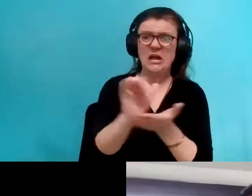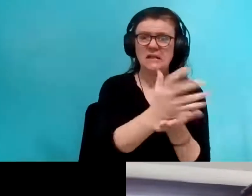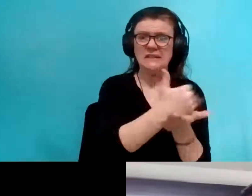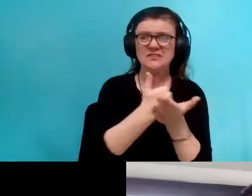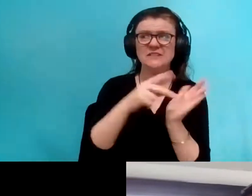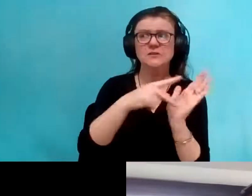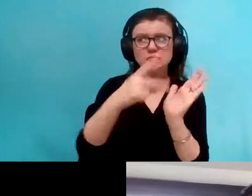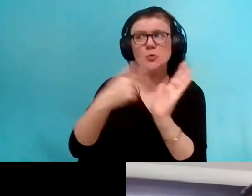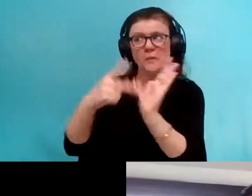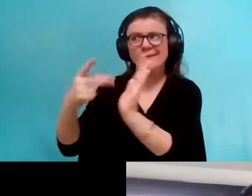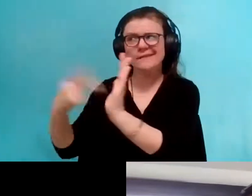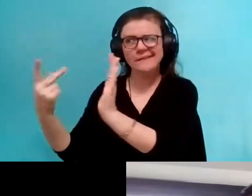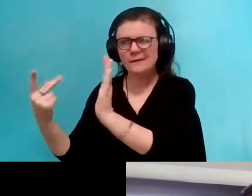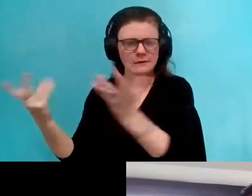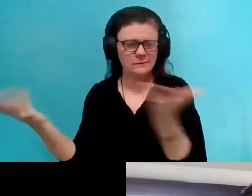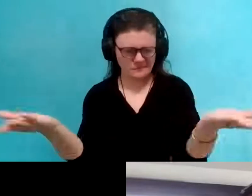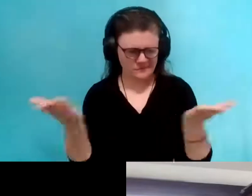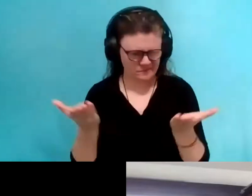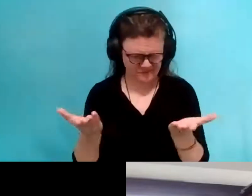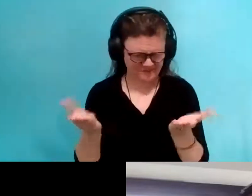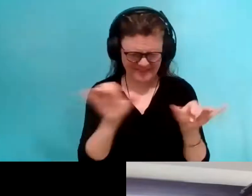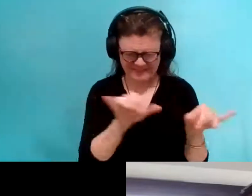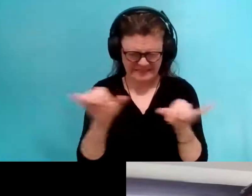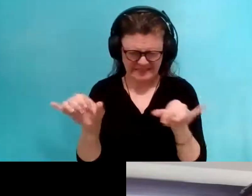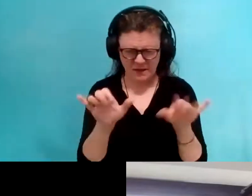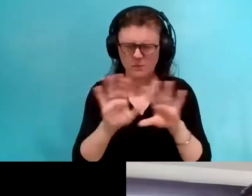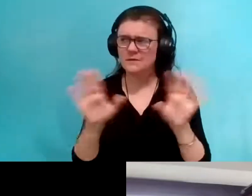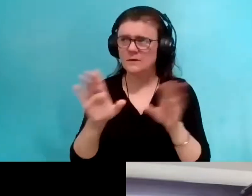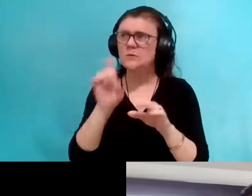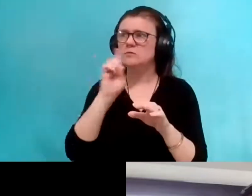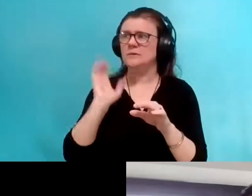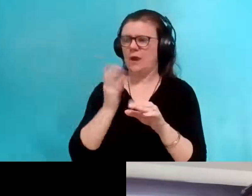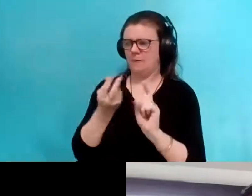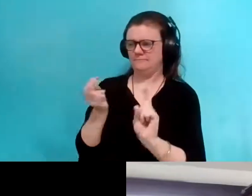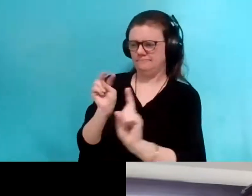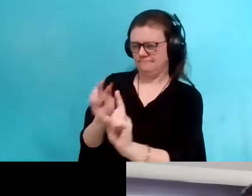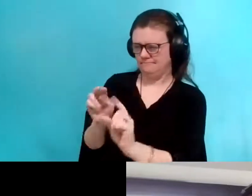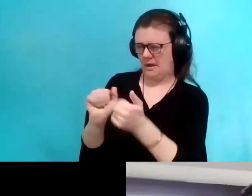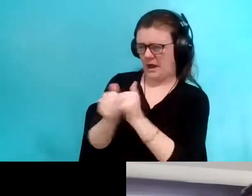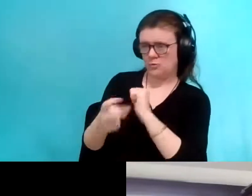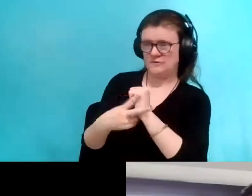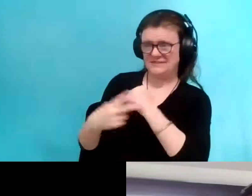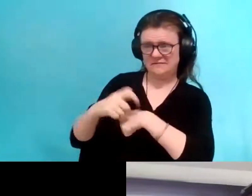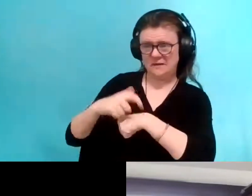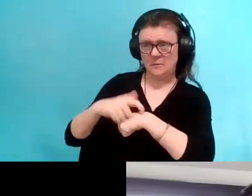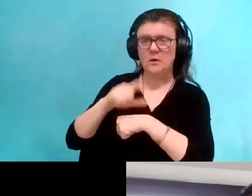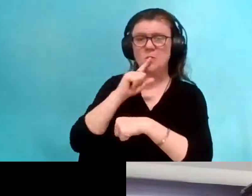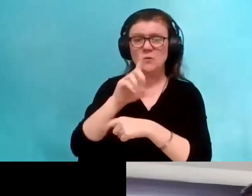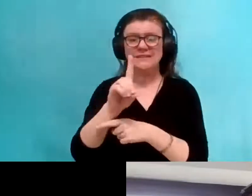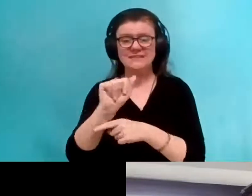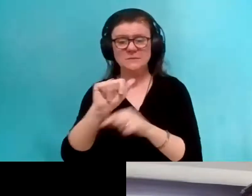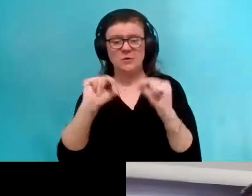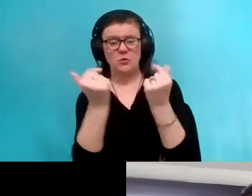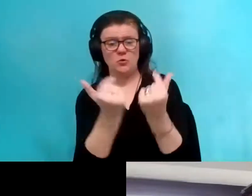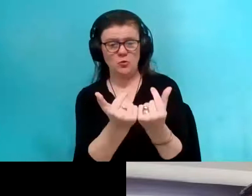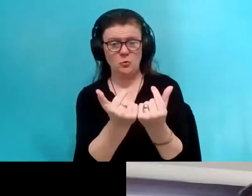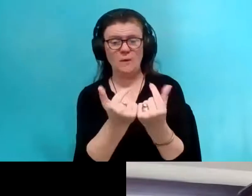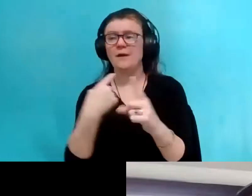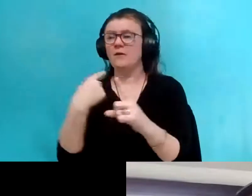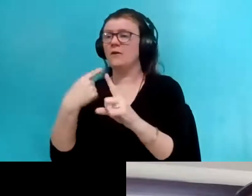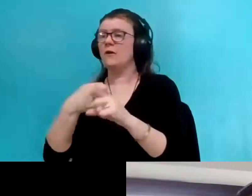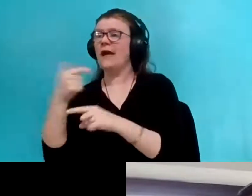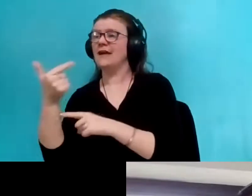from an angle of efficiency helps. I think there's an awful lot that the disability movement can learn from the gender movement